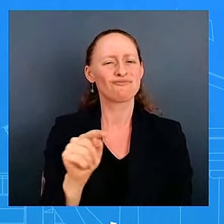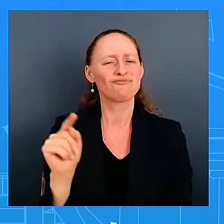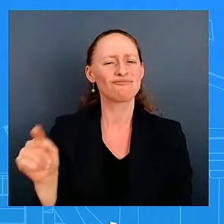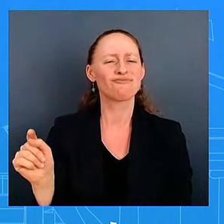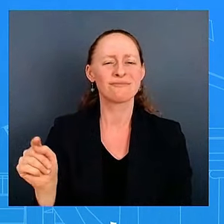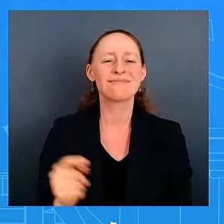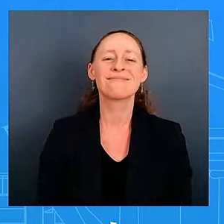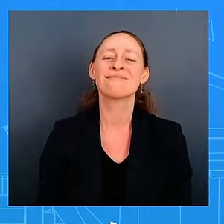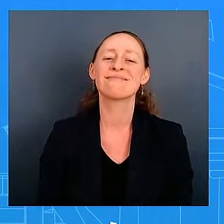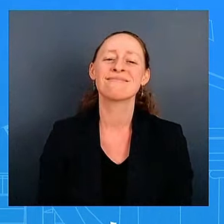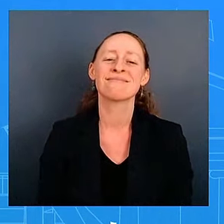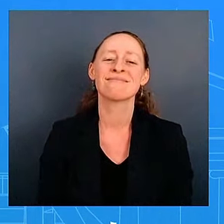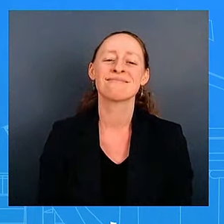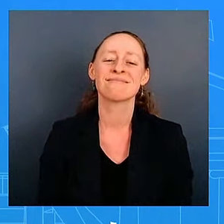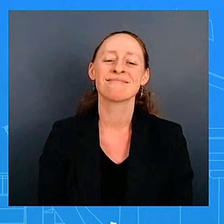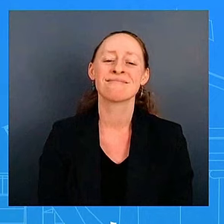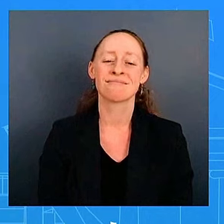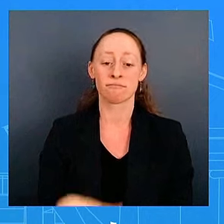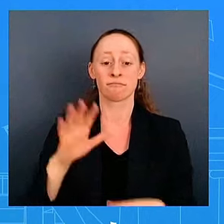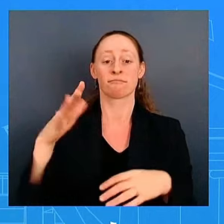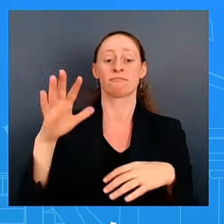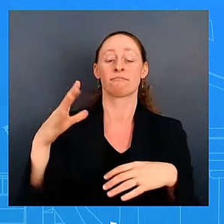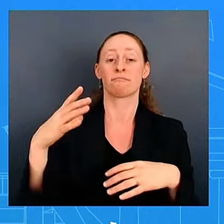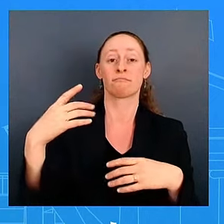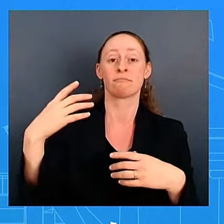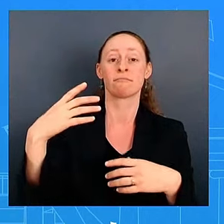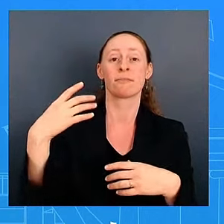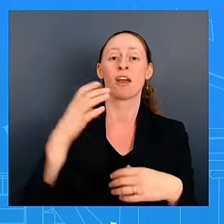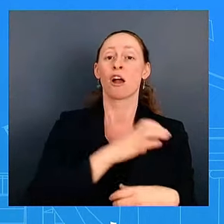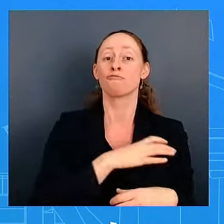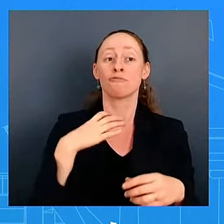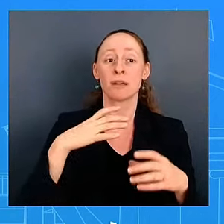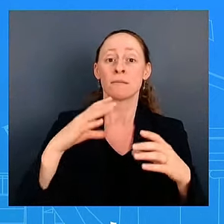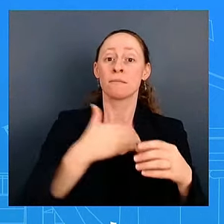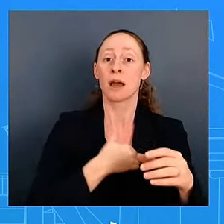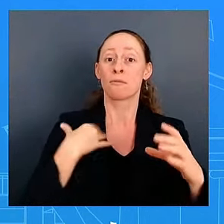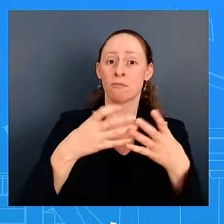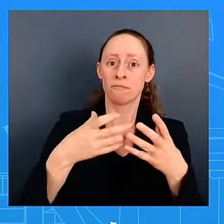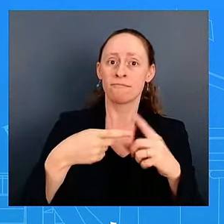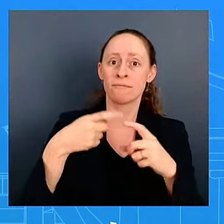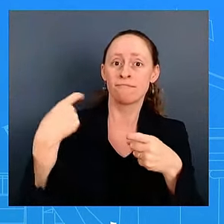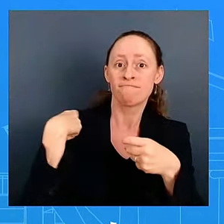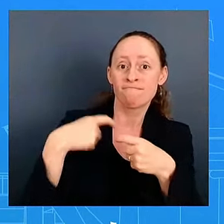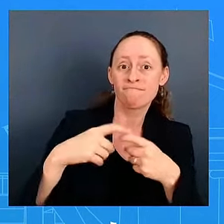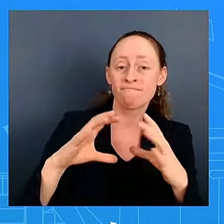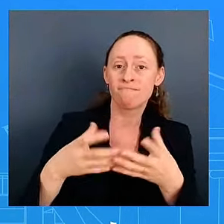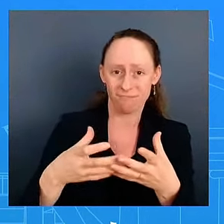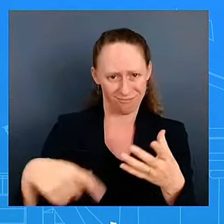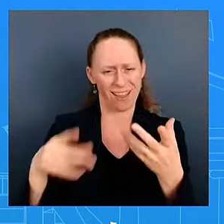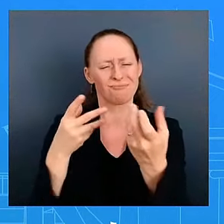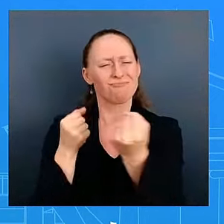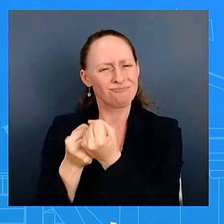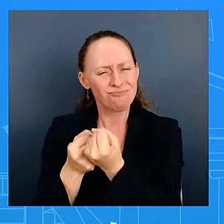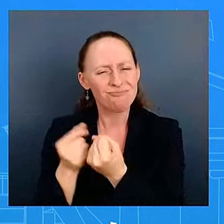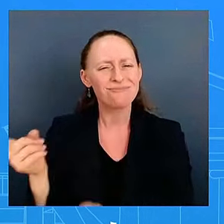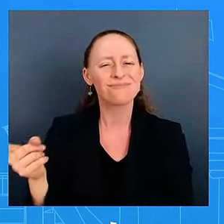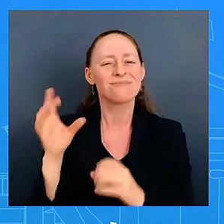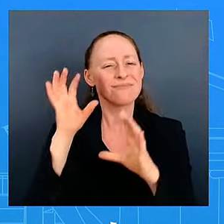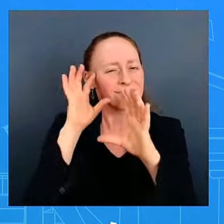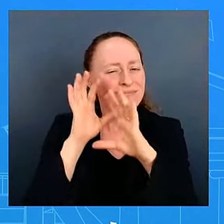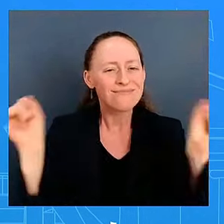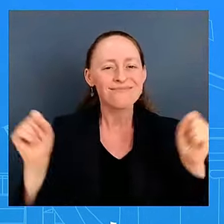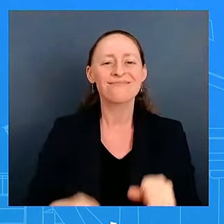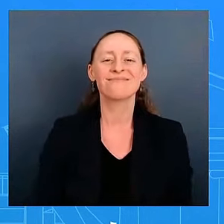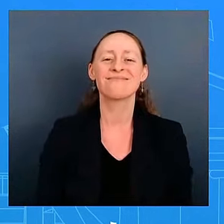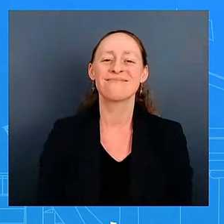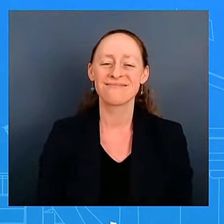Caucus. They put out a statement in full support of this president, and there are others. And so, look, he is going to focus on